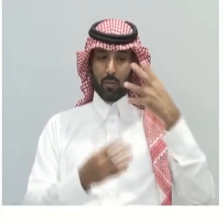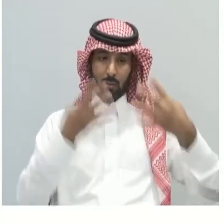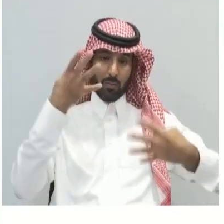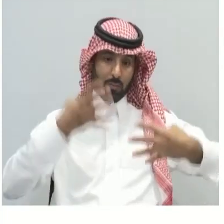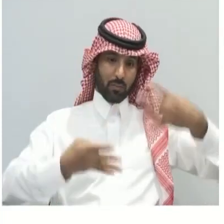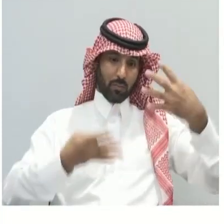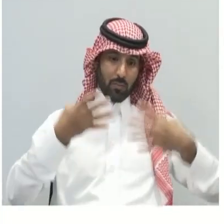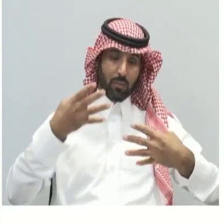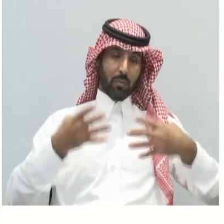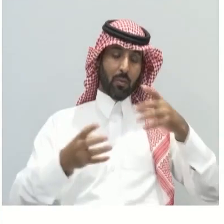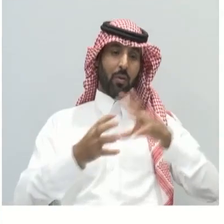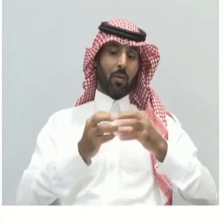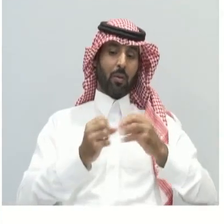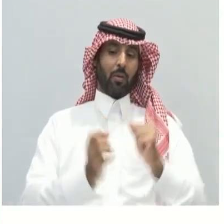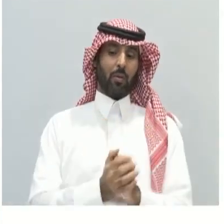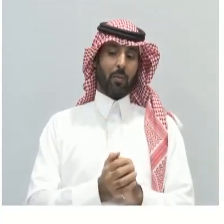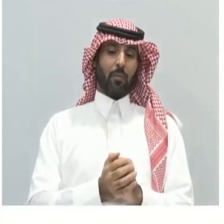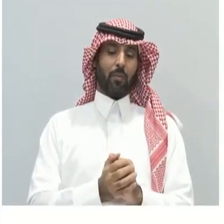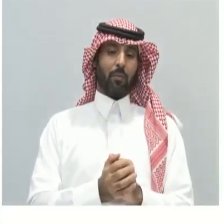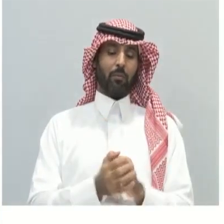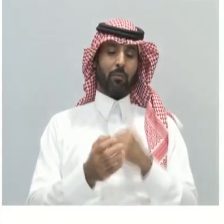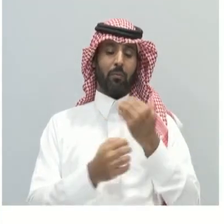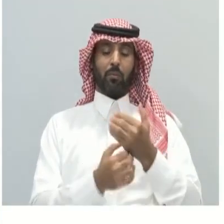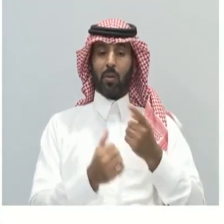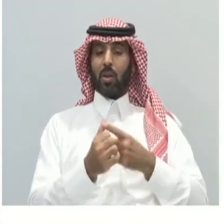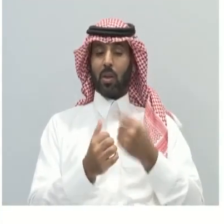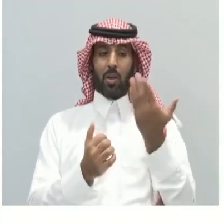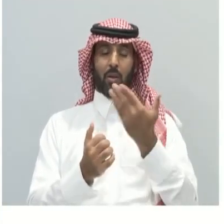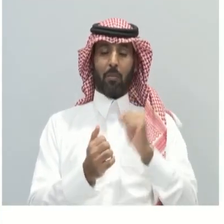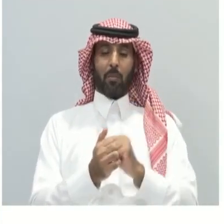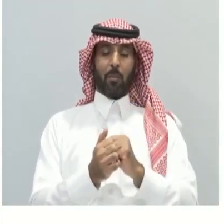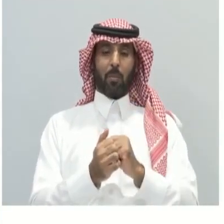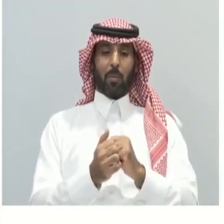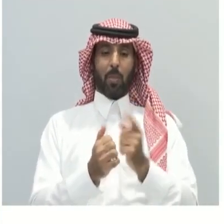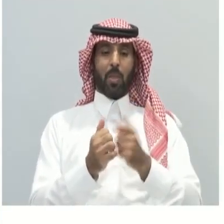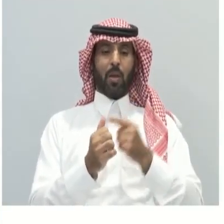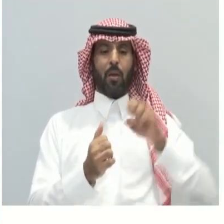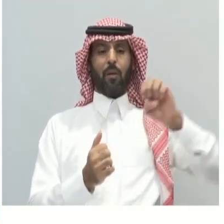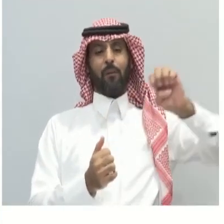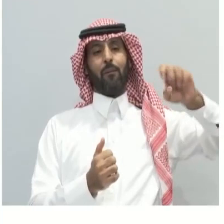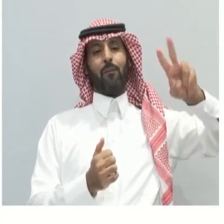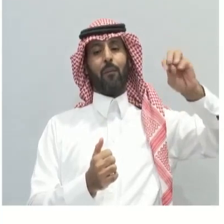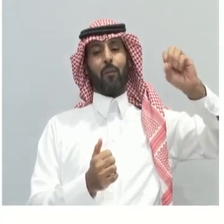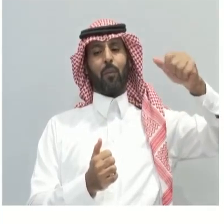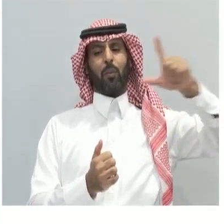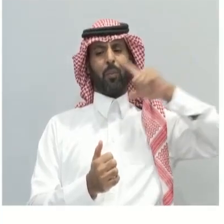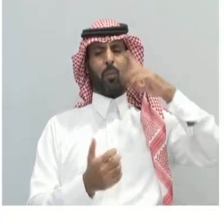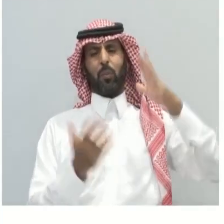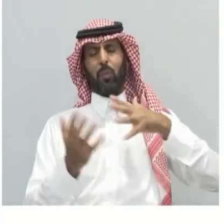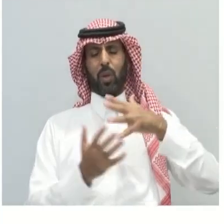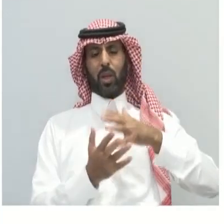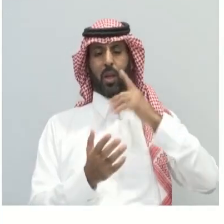them with their meanings. Let's read the words first. We have evolution, distinct,